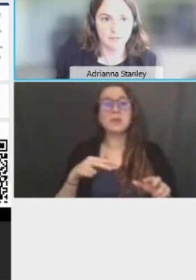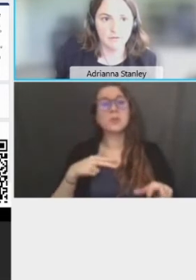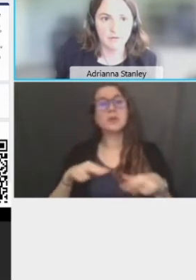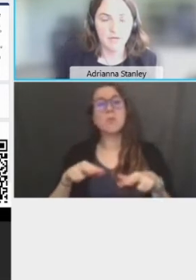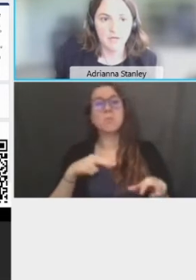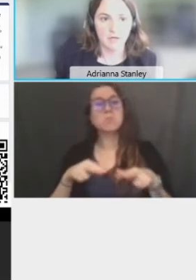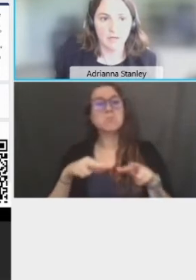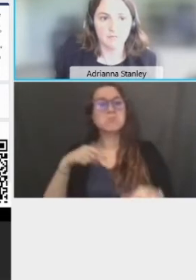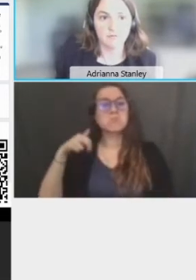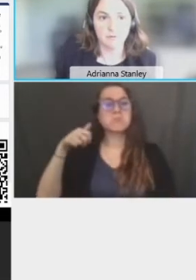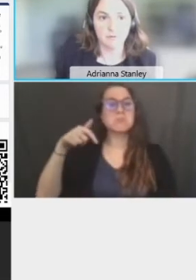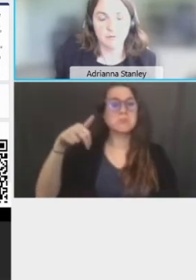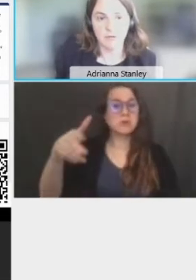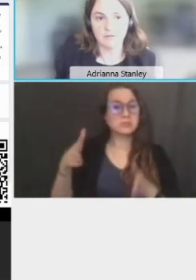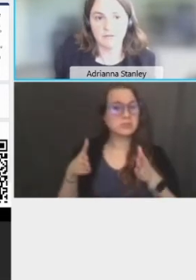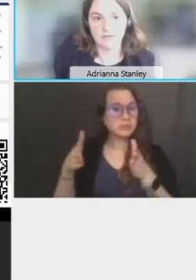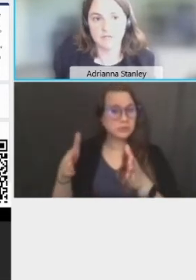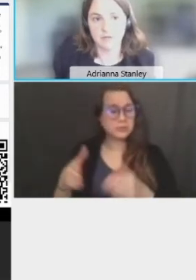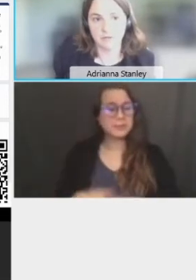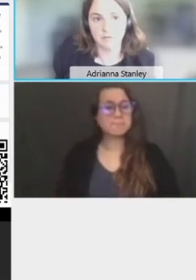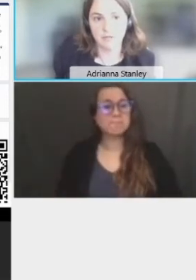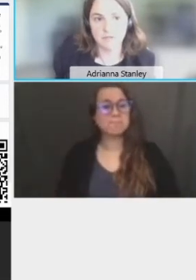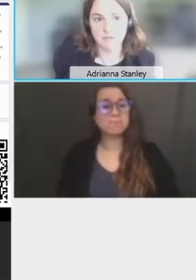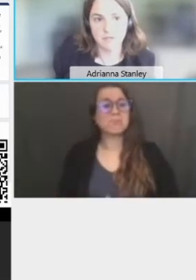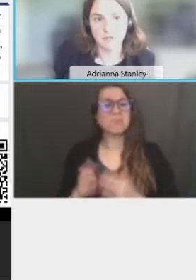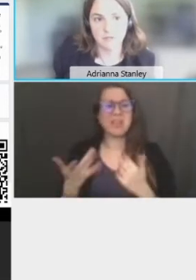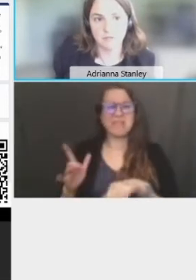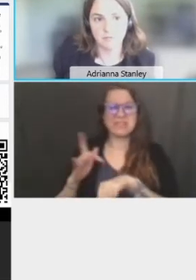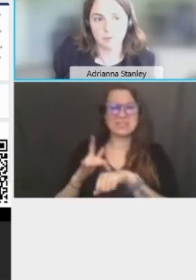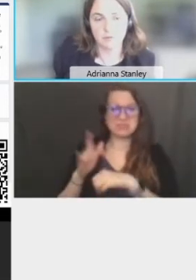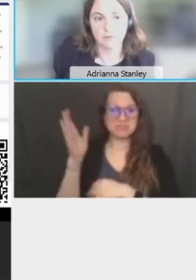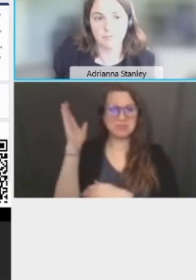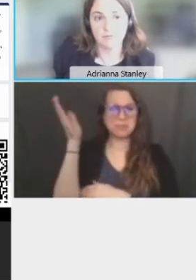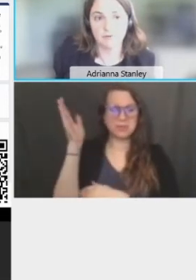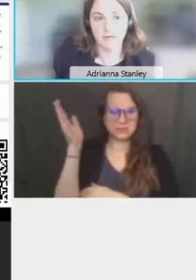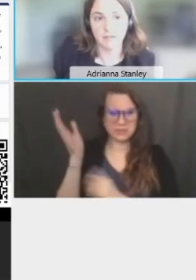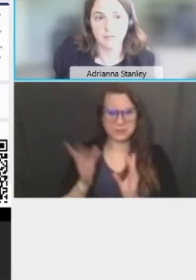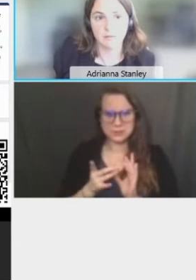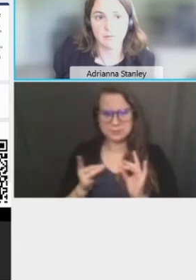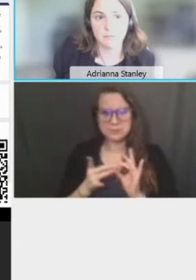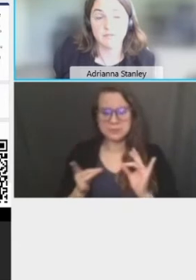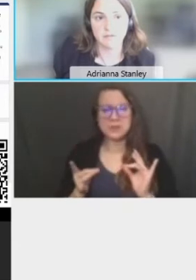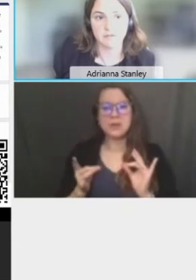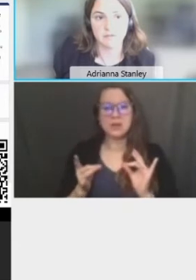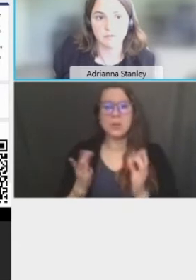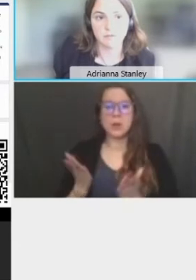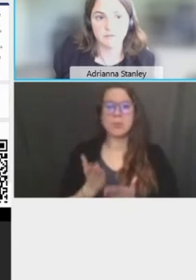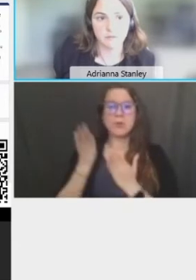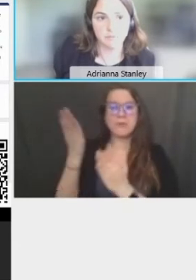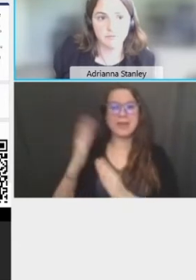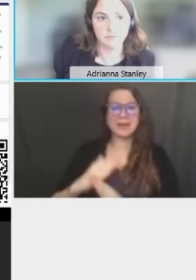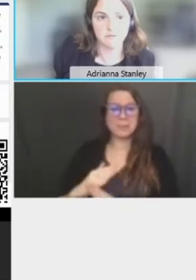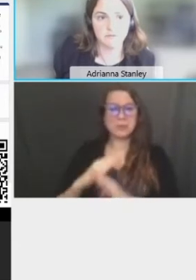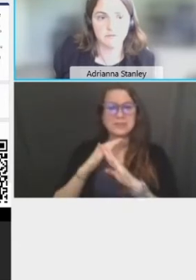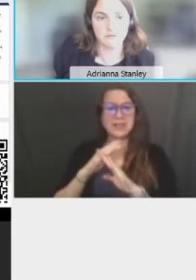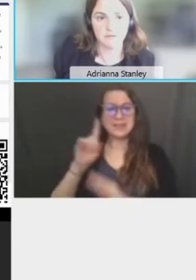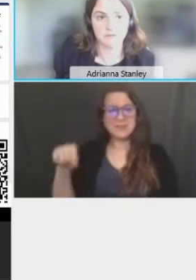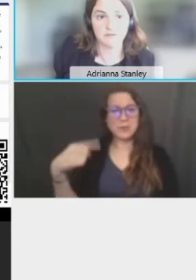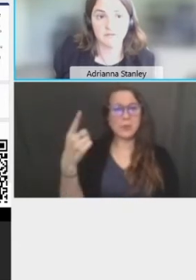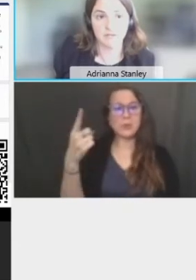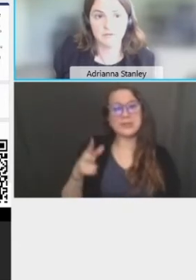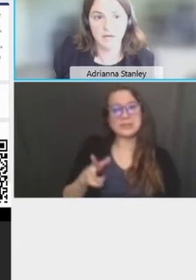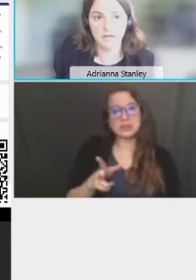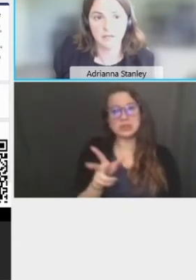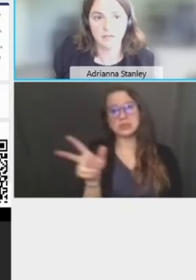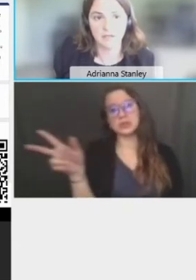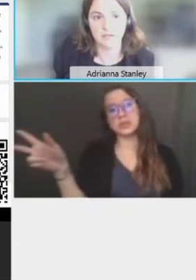the street. So as I touched on in the presentation, we're providing protected only turning movements across